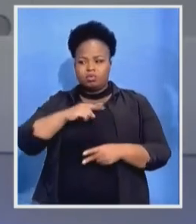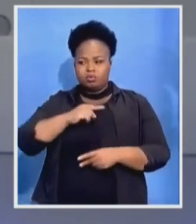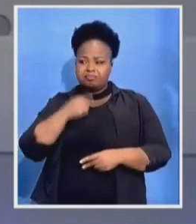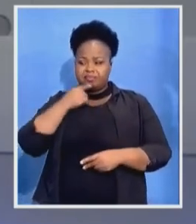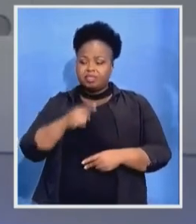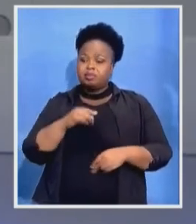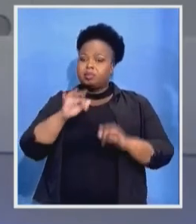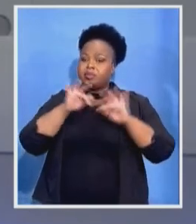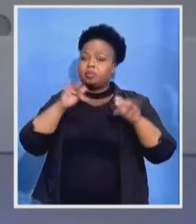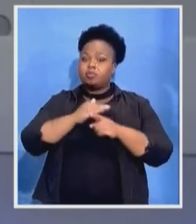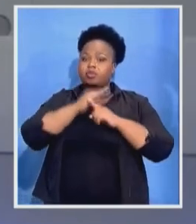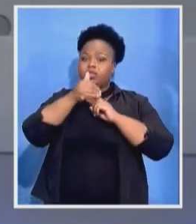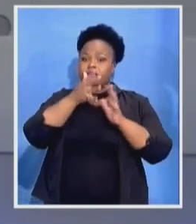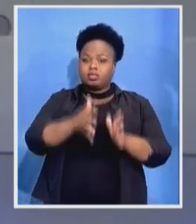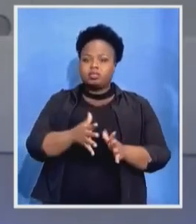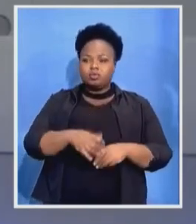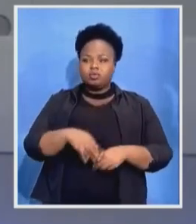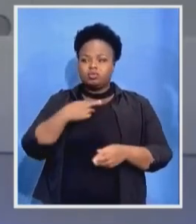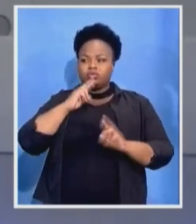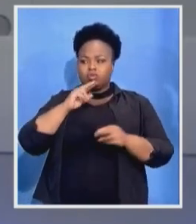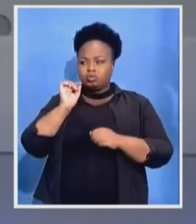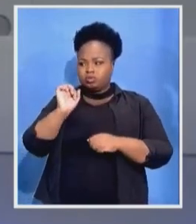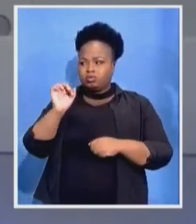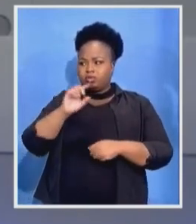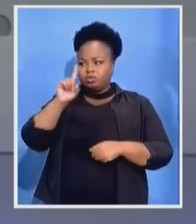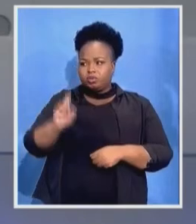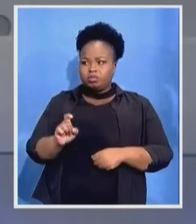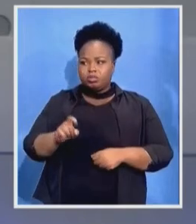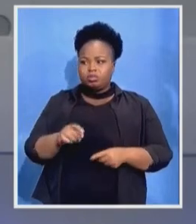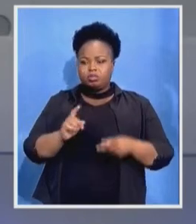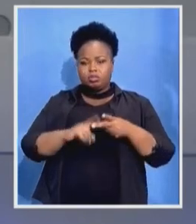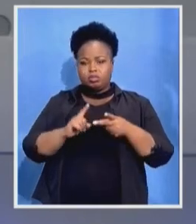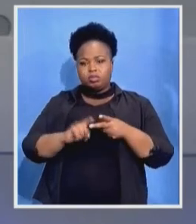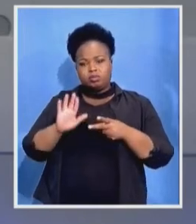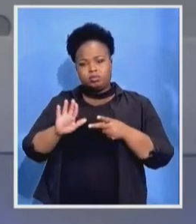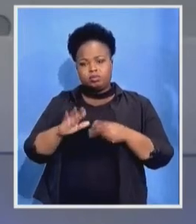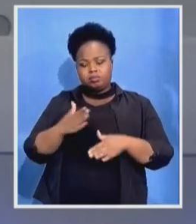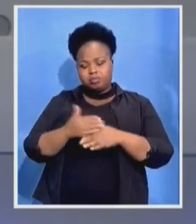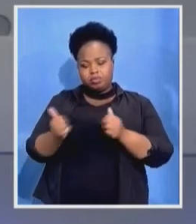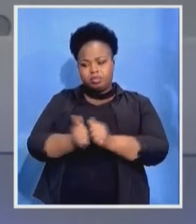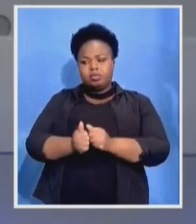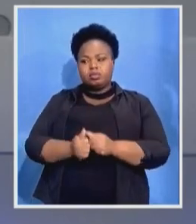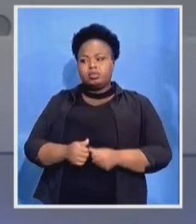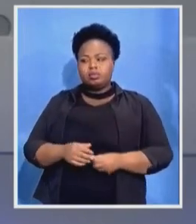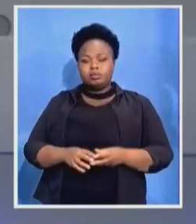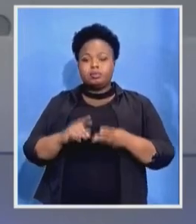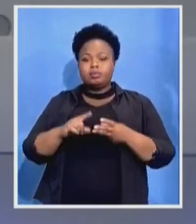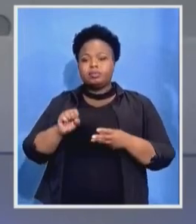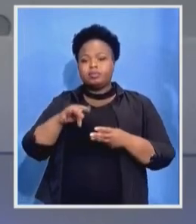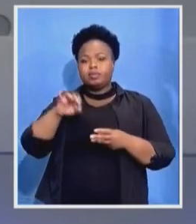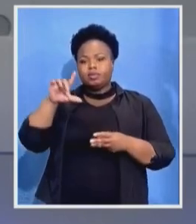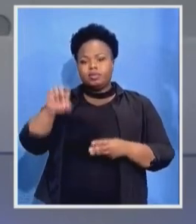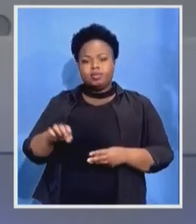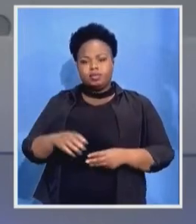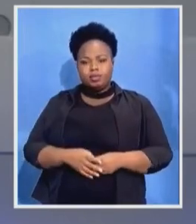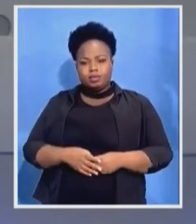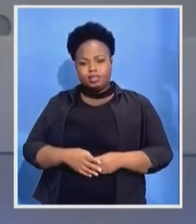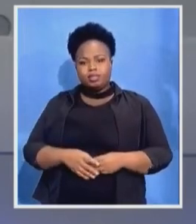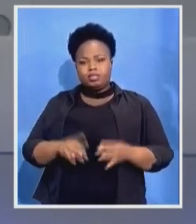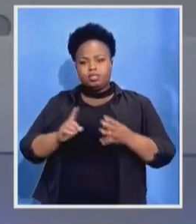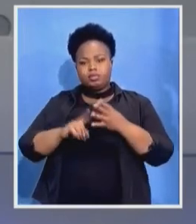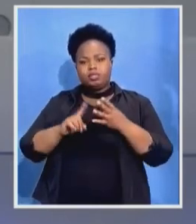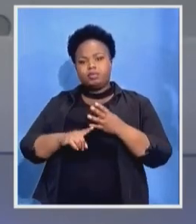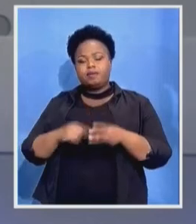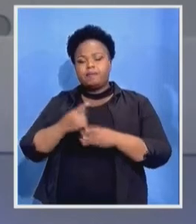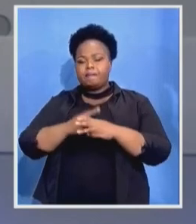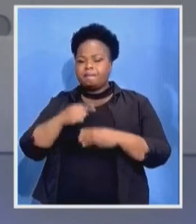question by our colleagues there, Samkele Maseko, saying that the public protector is not up to standard. Dr.